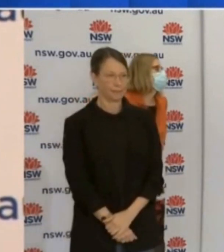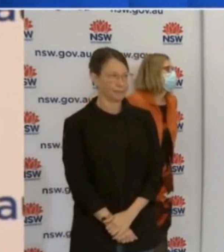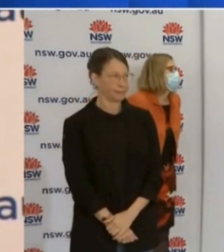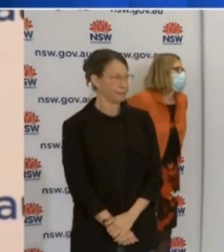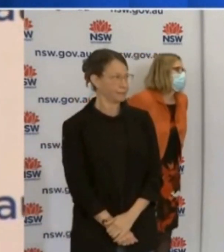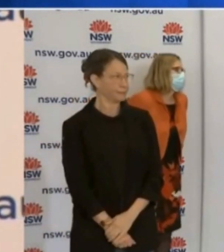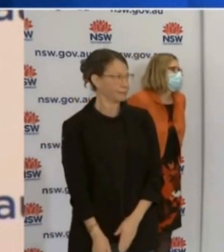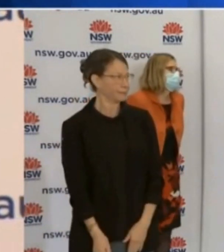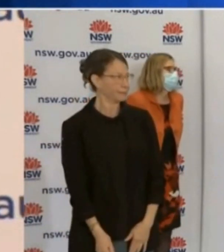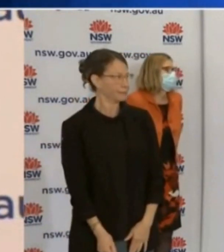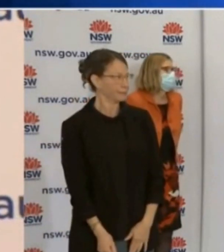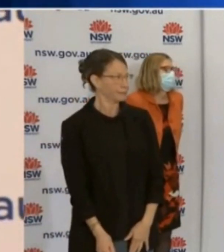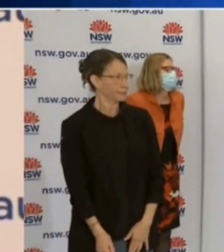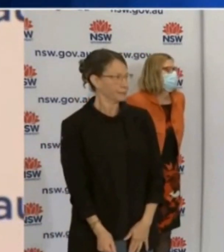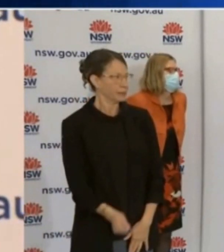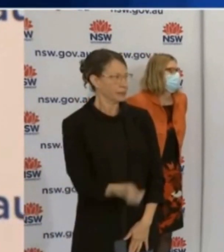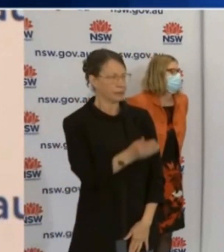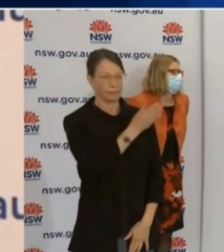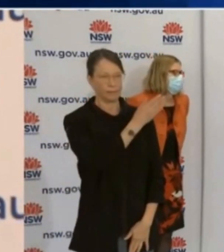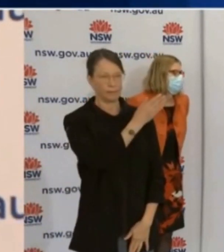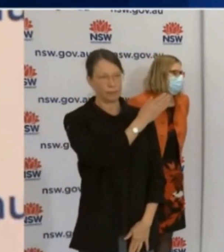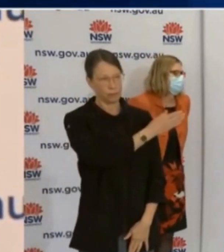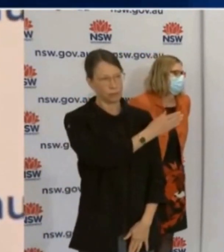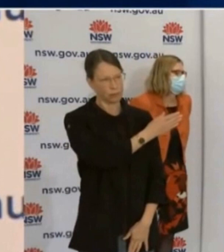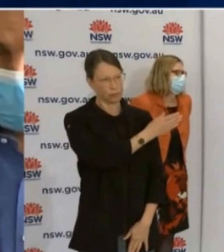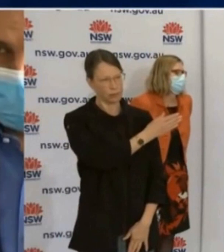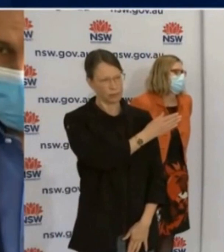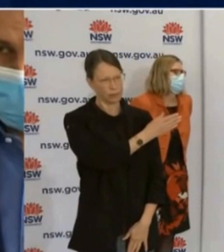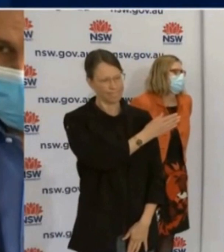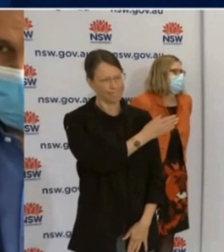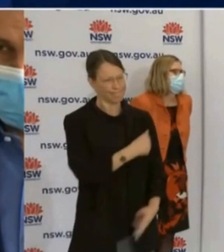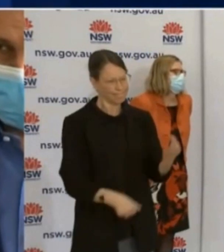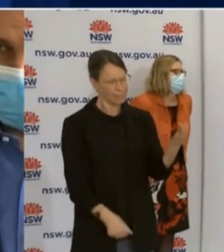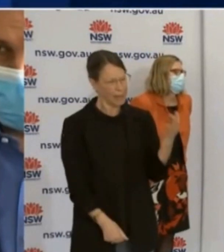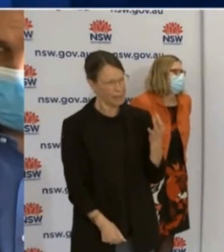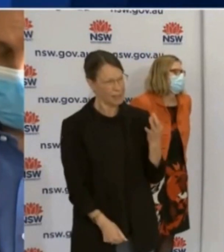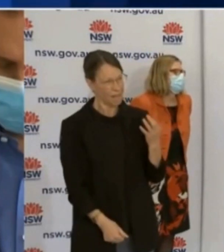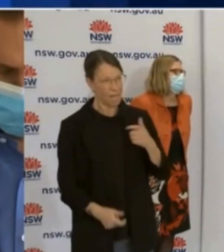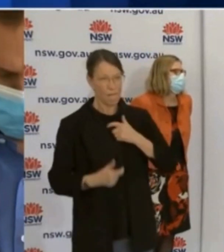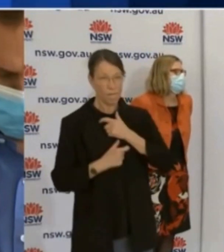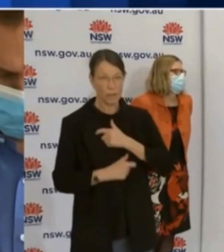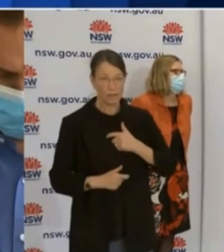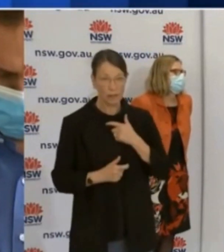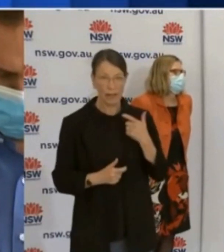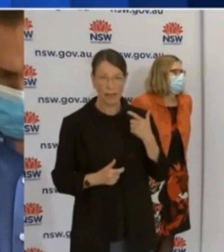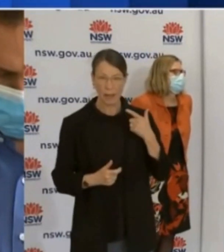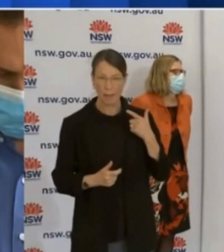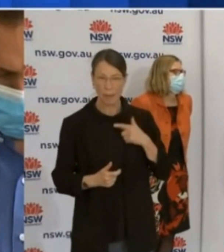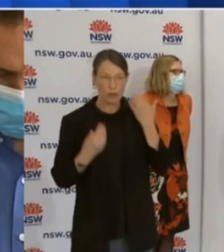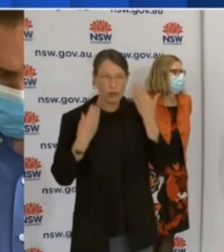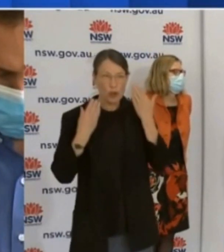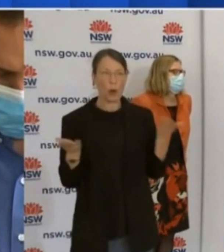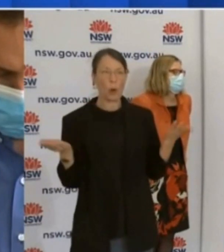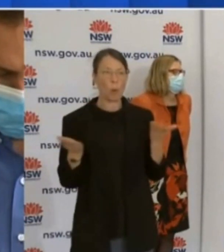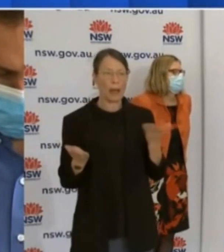Sarah, I'll just do Sarah because Sarah's an asked one. Yeah, Sarah. Is it frustrating that you don't know where the COVID exposure sites are? So you've got North Coast communities